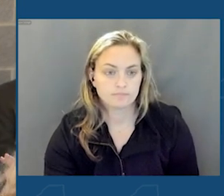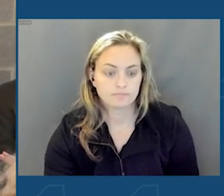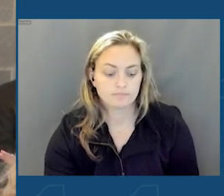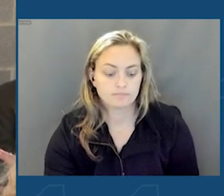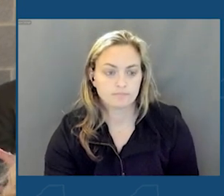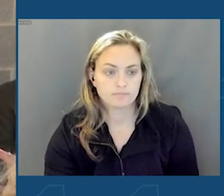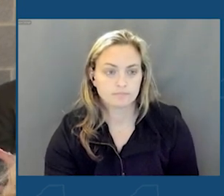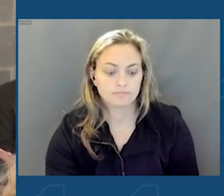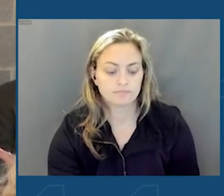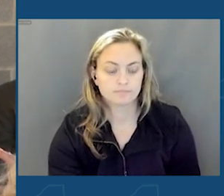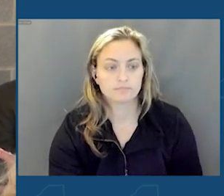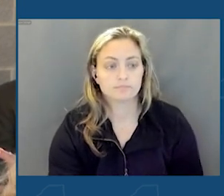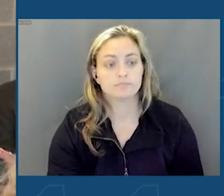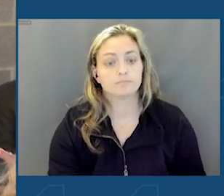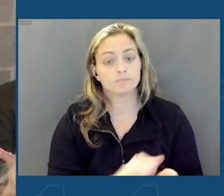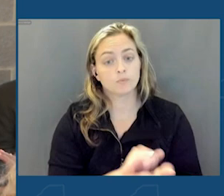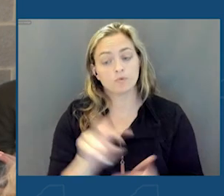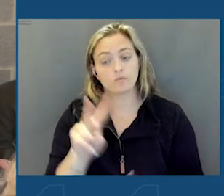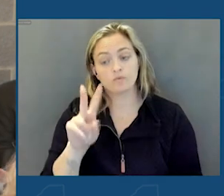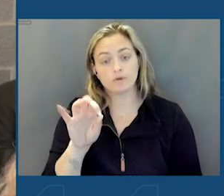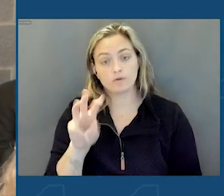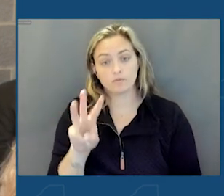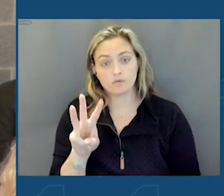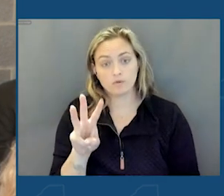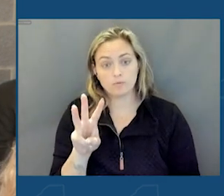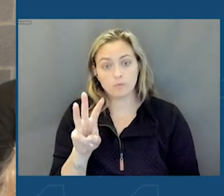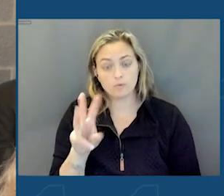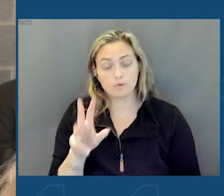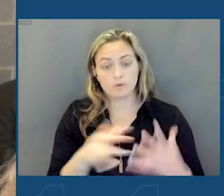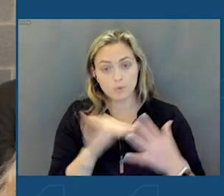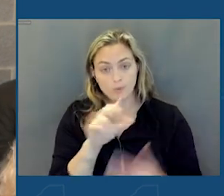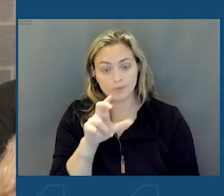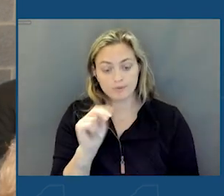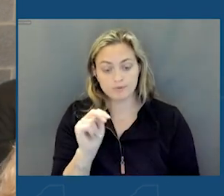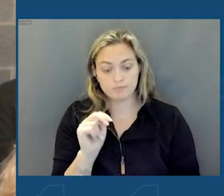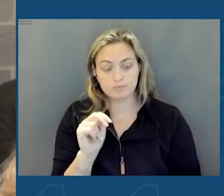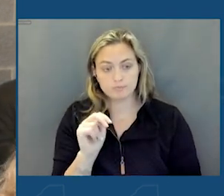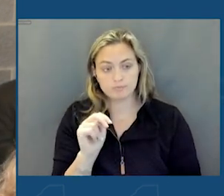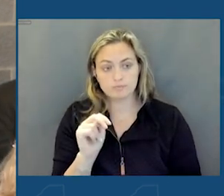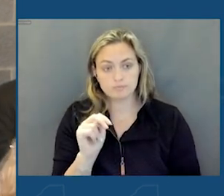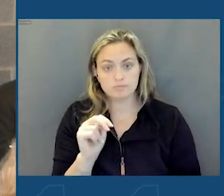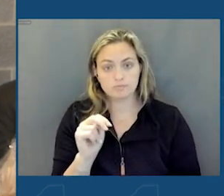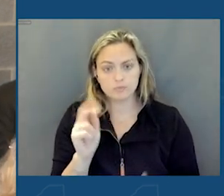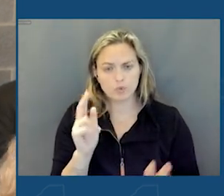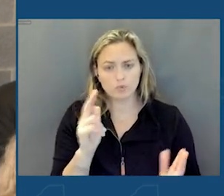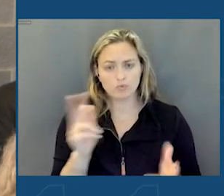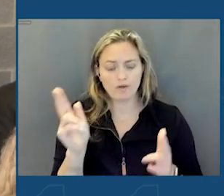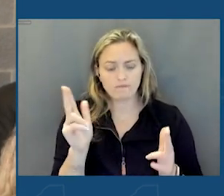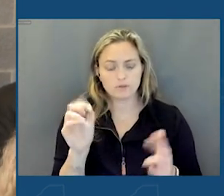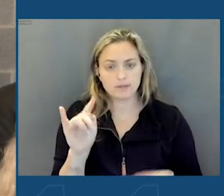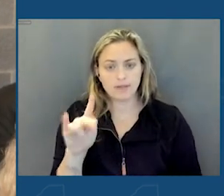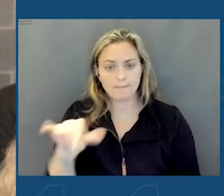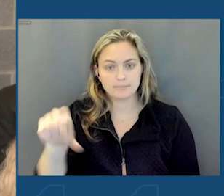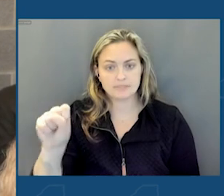the Ovid, New York, VFW, and American Legion. We'll do the rifles and taps.